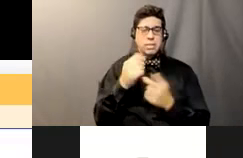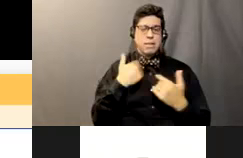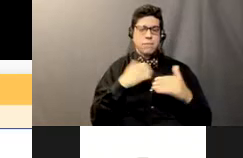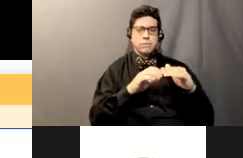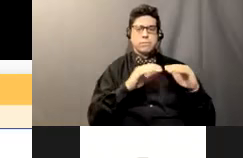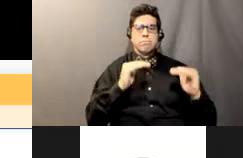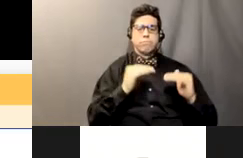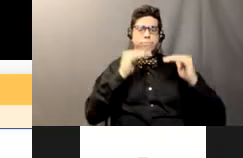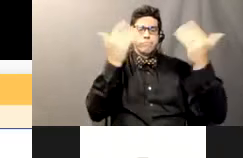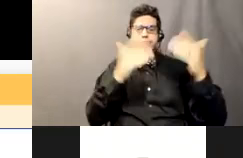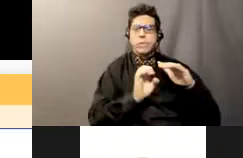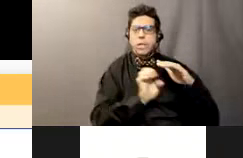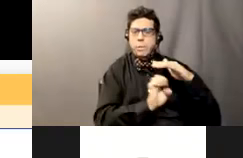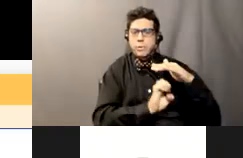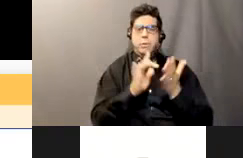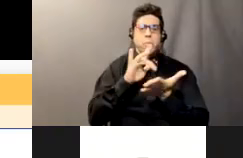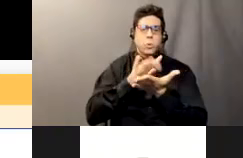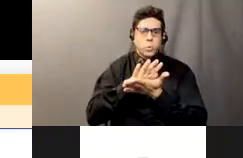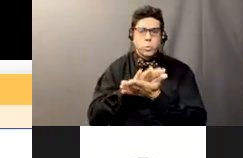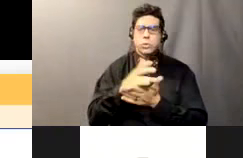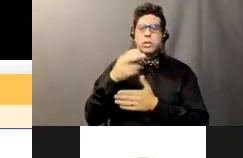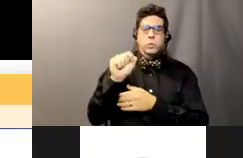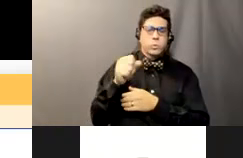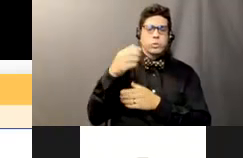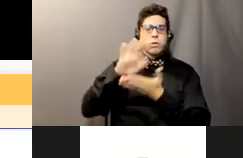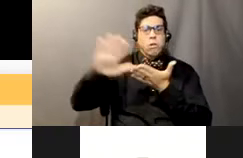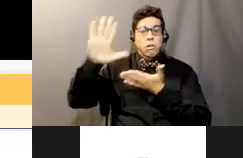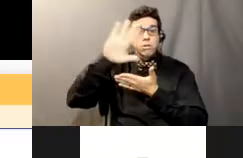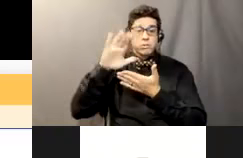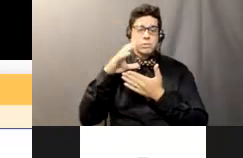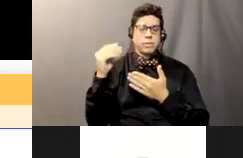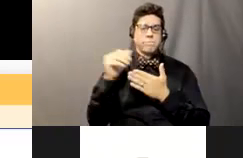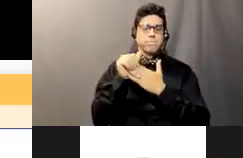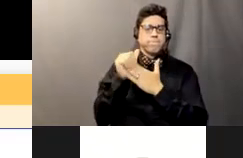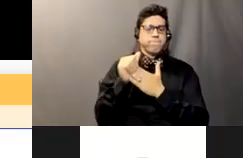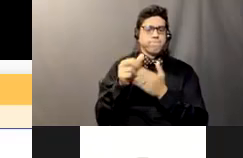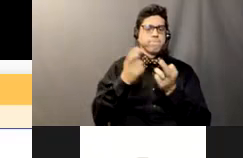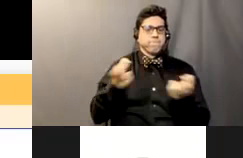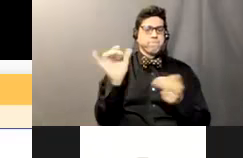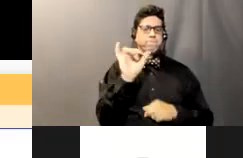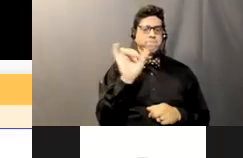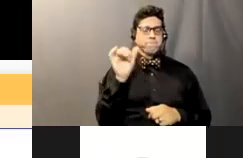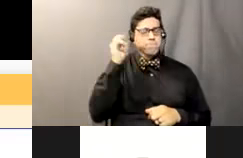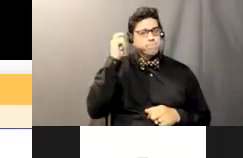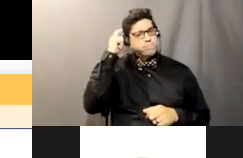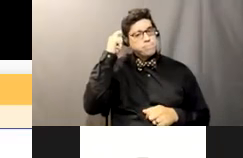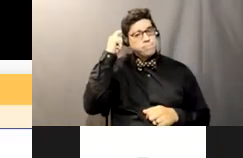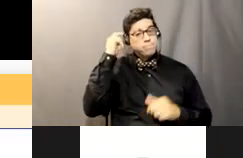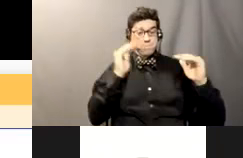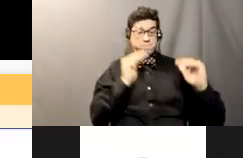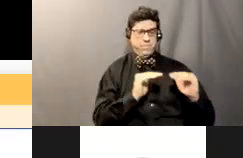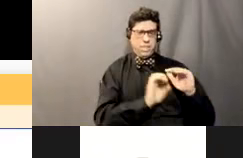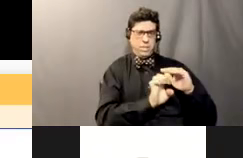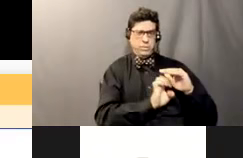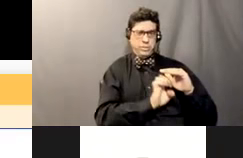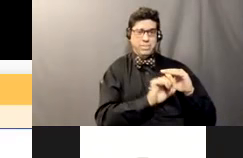schools, middle school, high school, college, and also there's a place for leader resources. So for elementary school, our topics